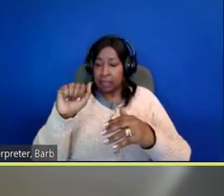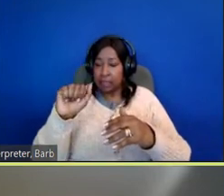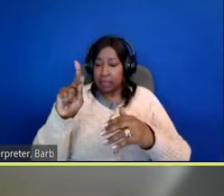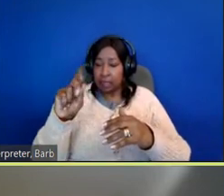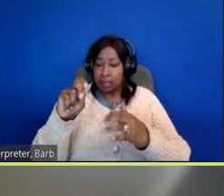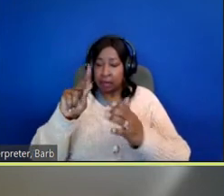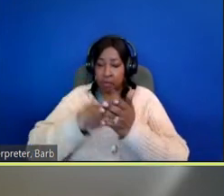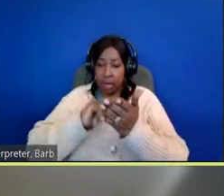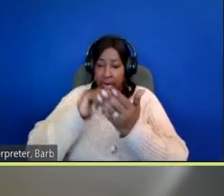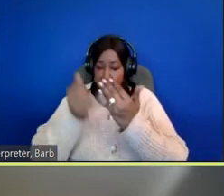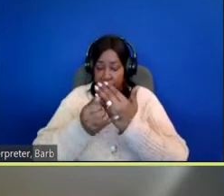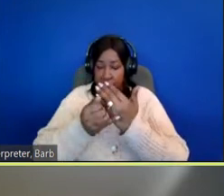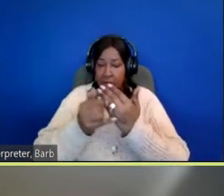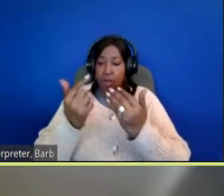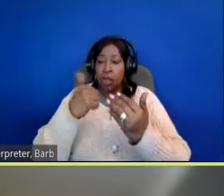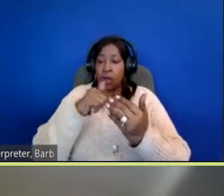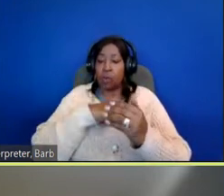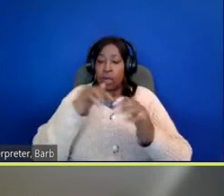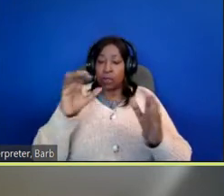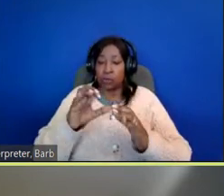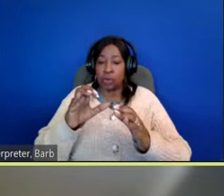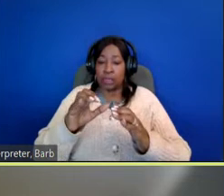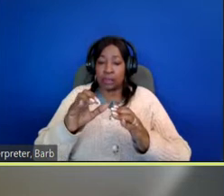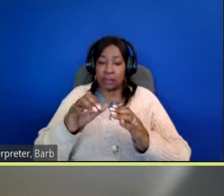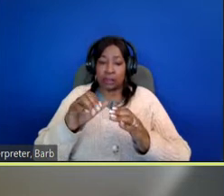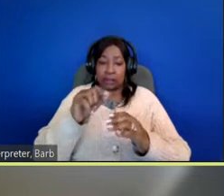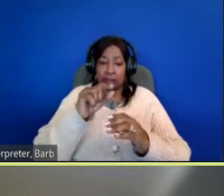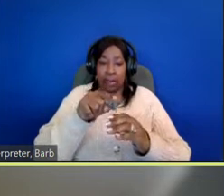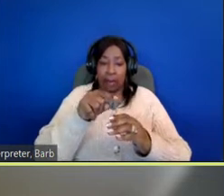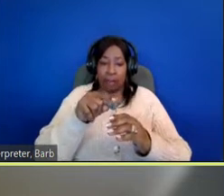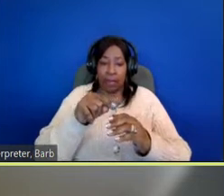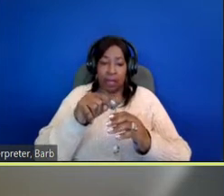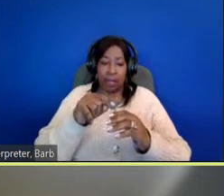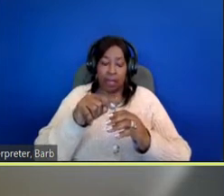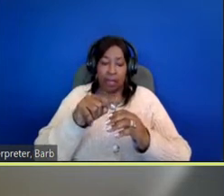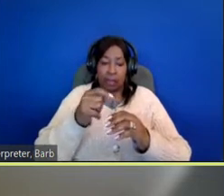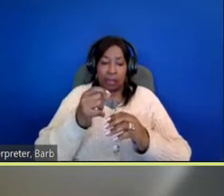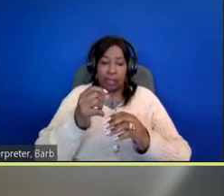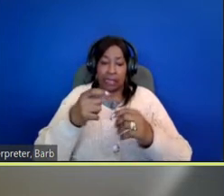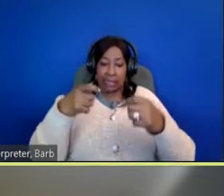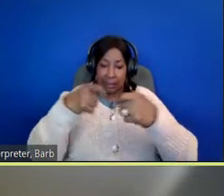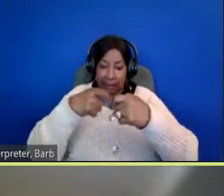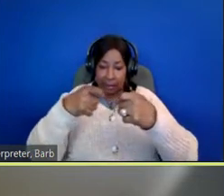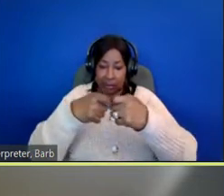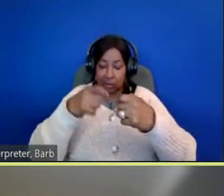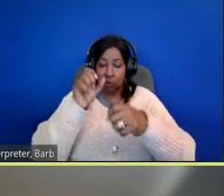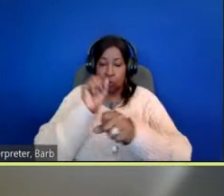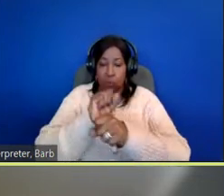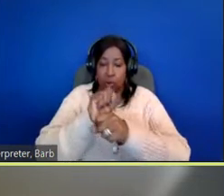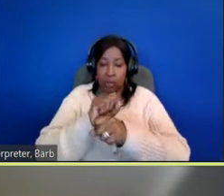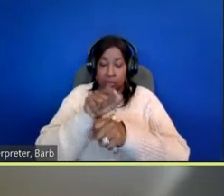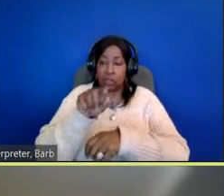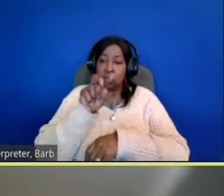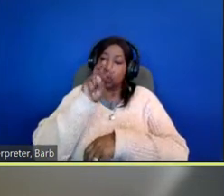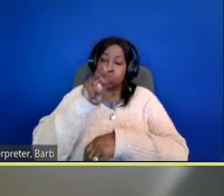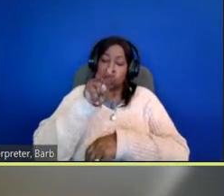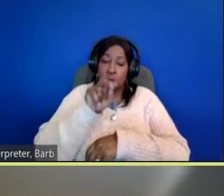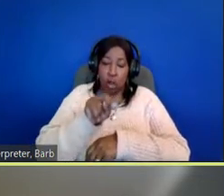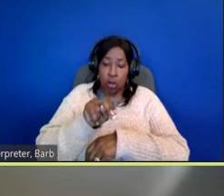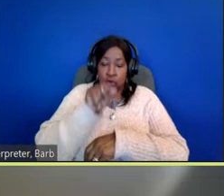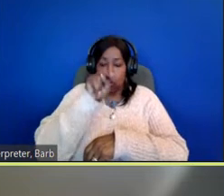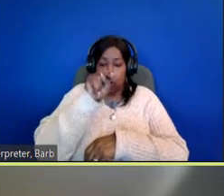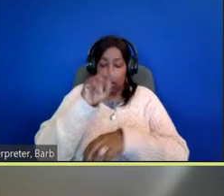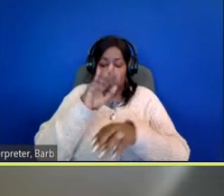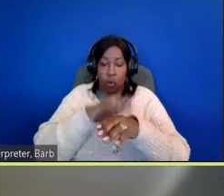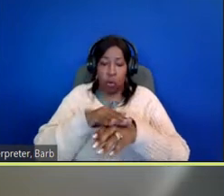initial utility work right now, but this is a rendering looking north on State Street at the intersection of State and